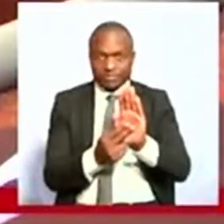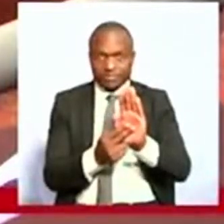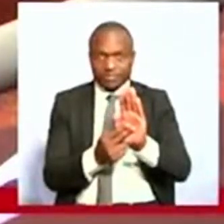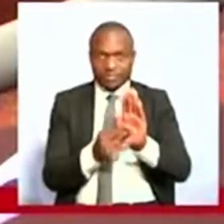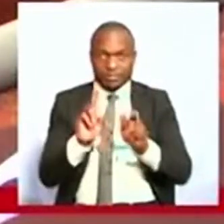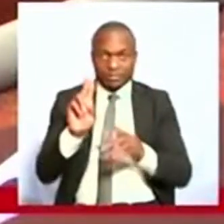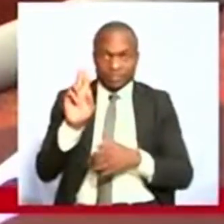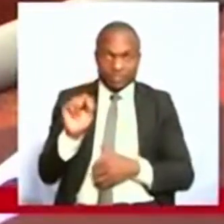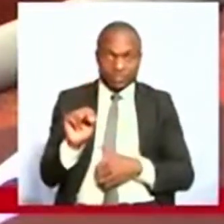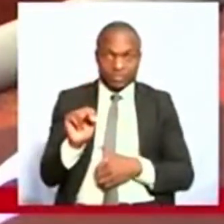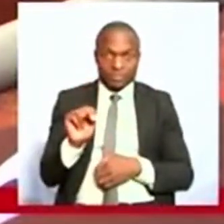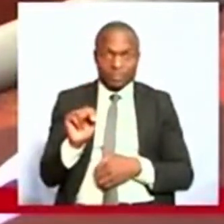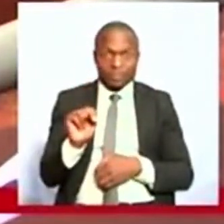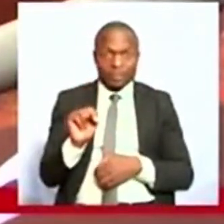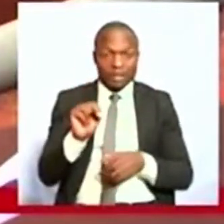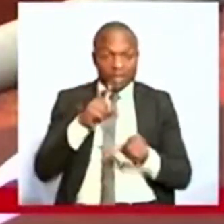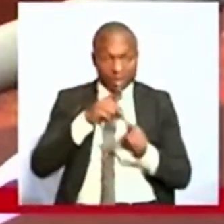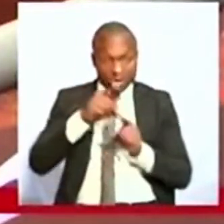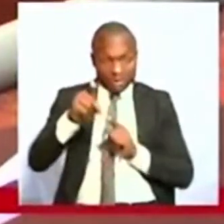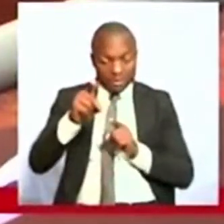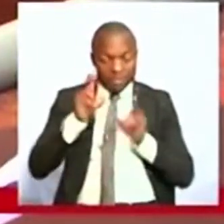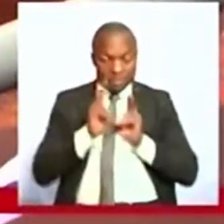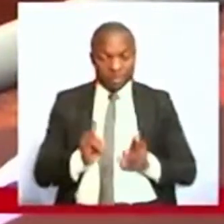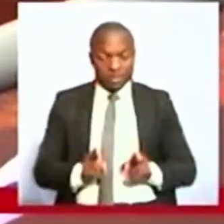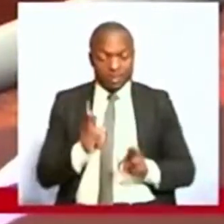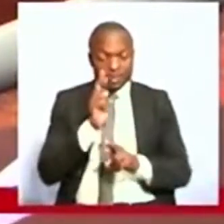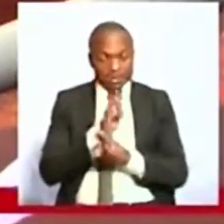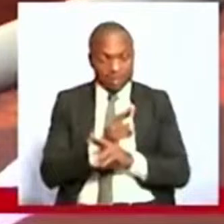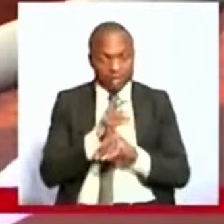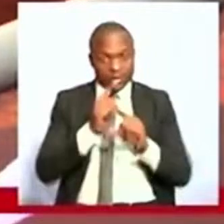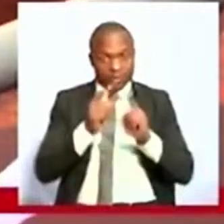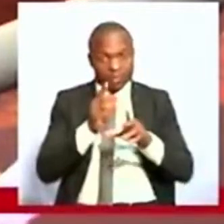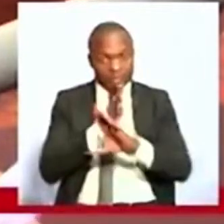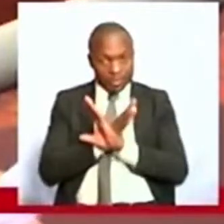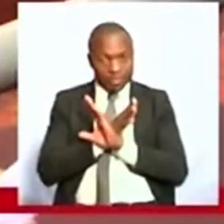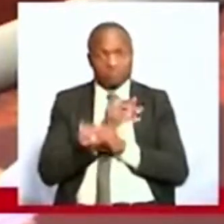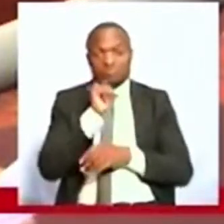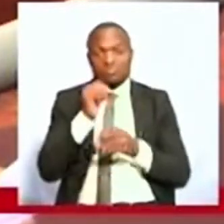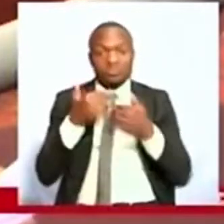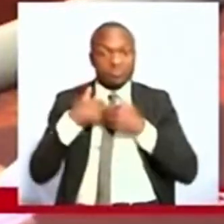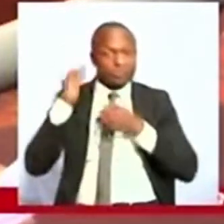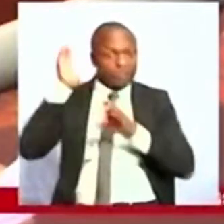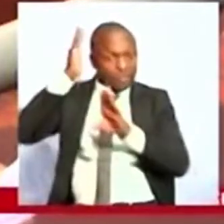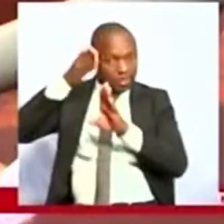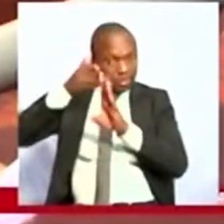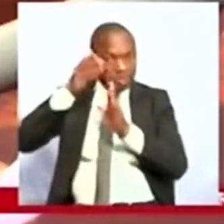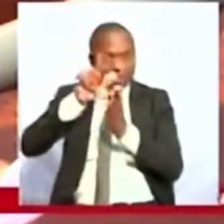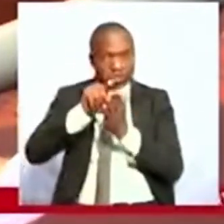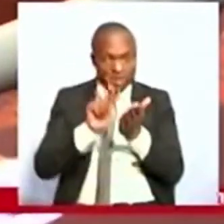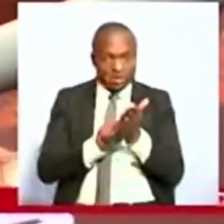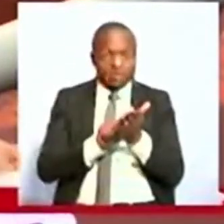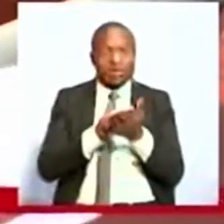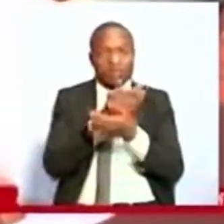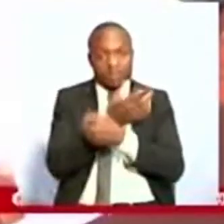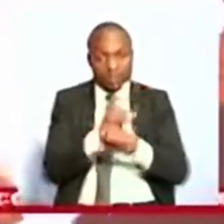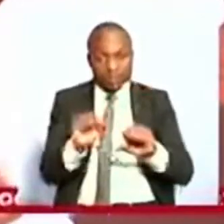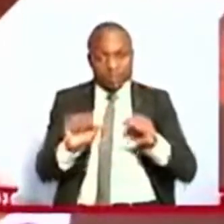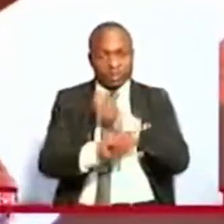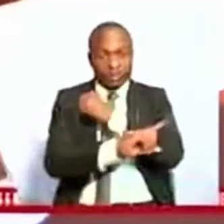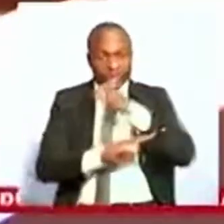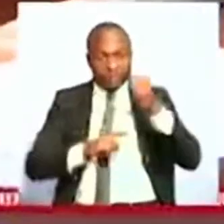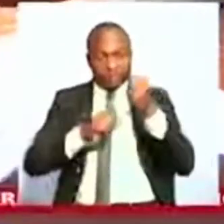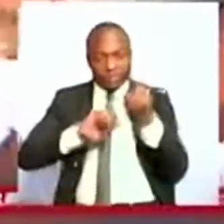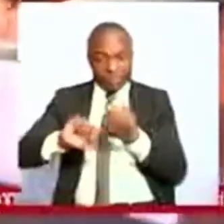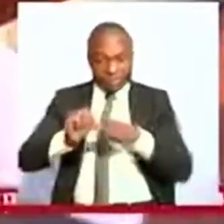the UN Special Rapporteur on Human Rights. However, Zambia has no specific legislation addressing torture to protect human